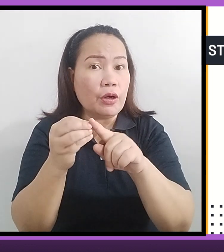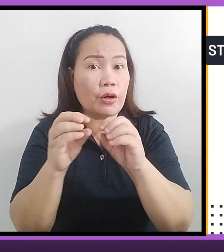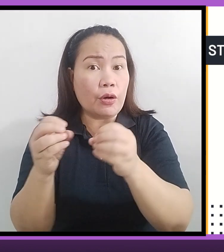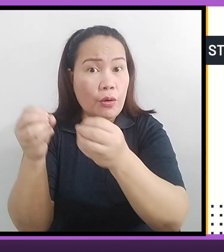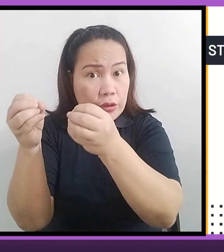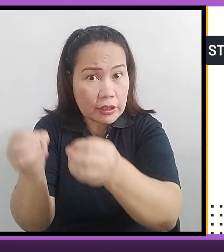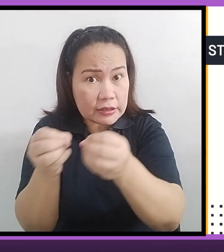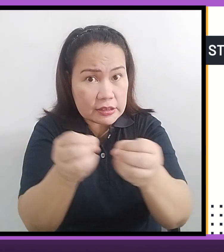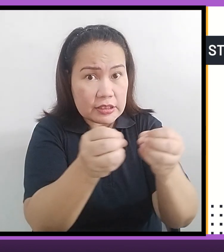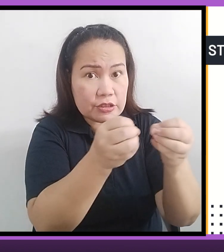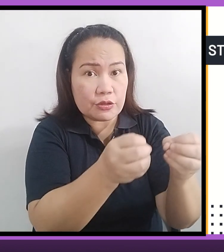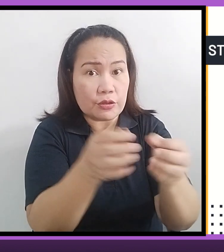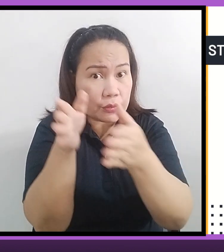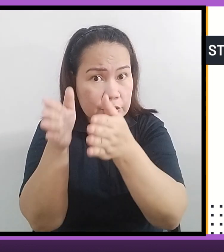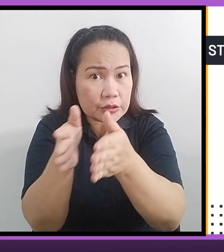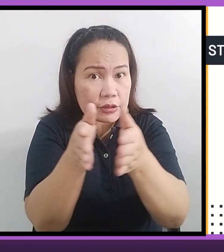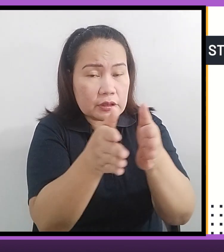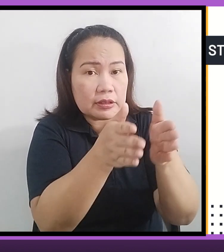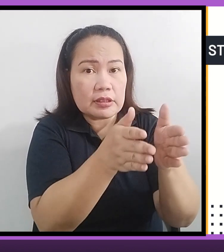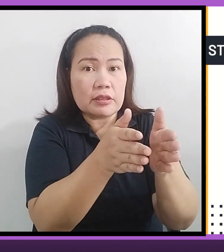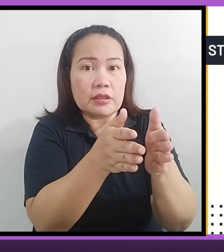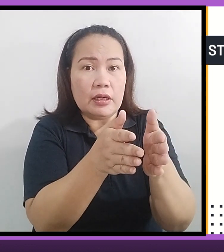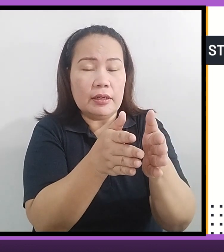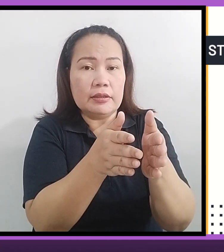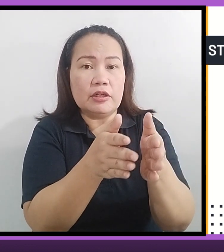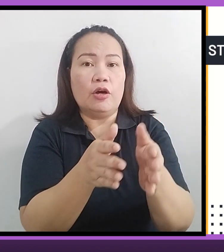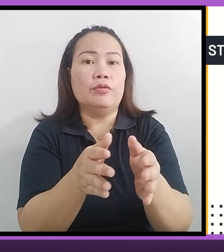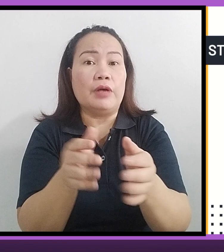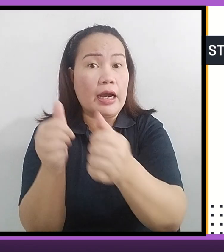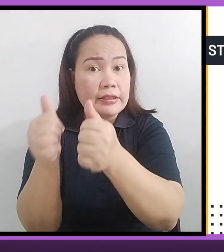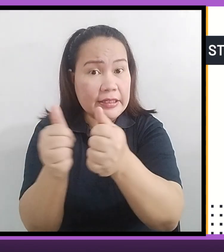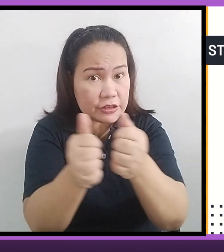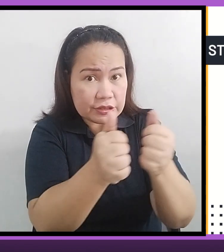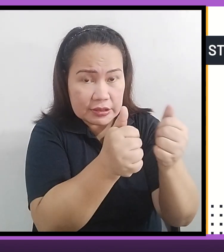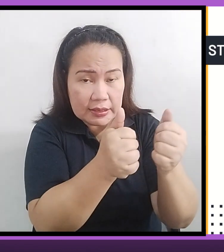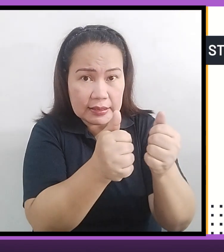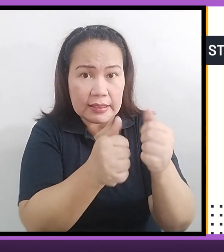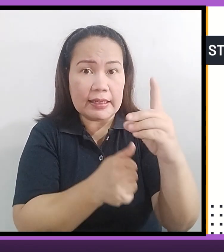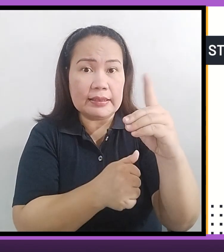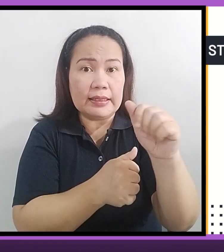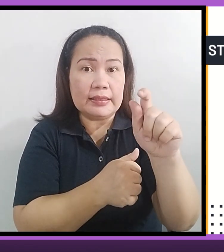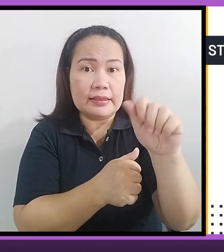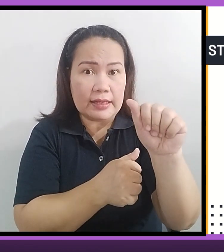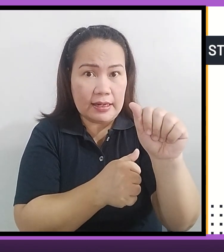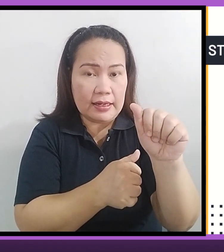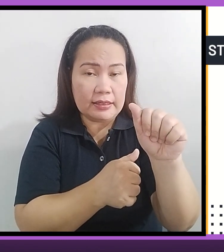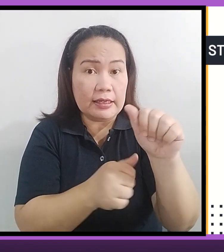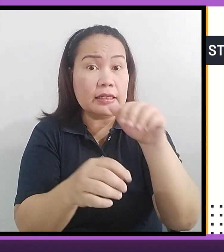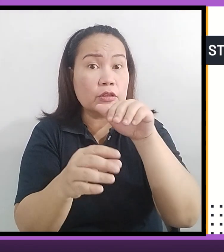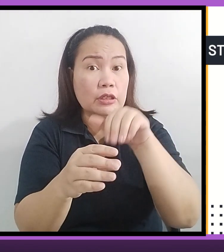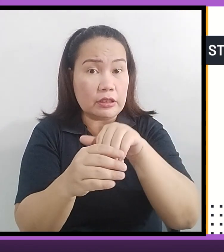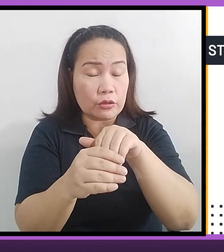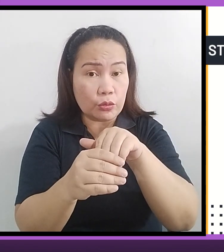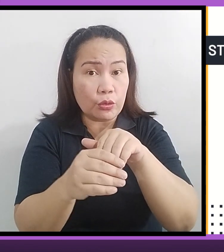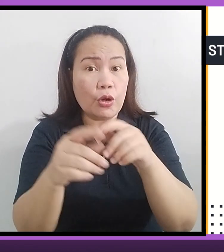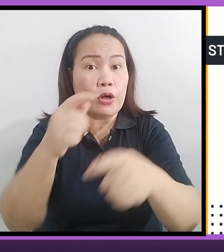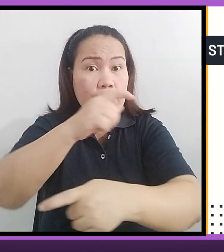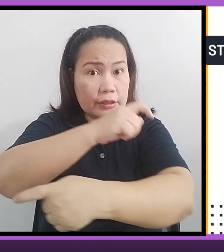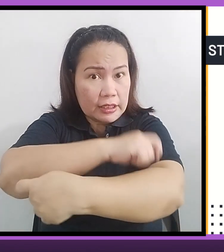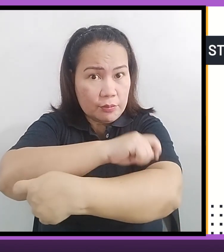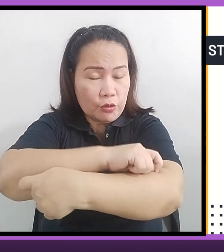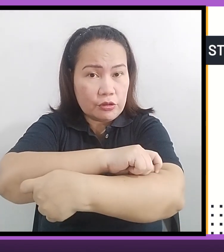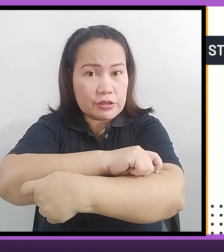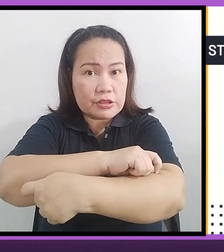of data. When we are going to arrange our data into tables, graphs,